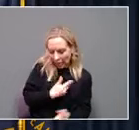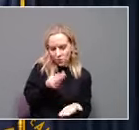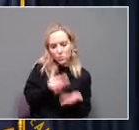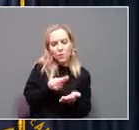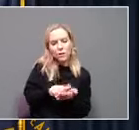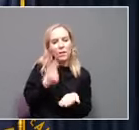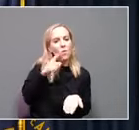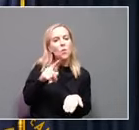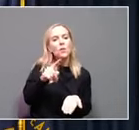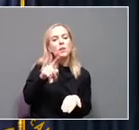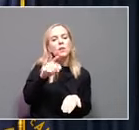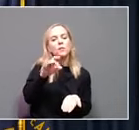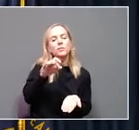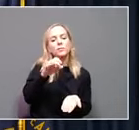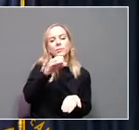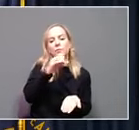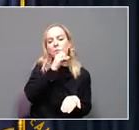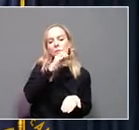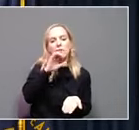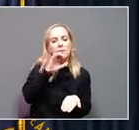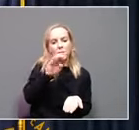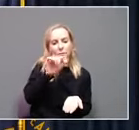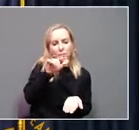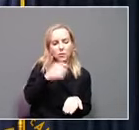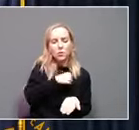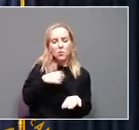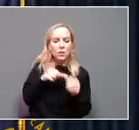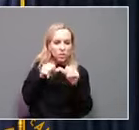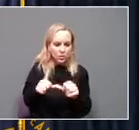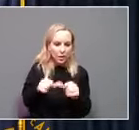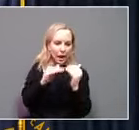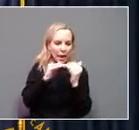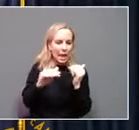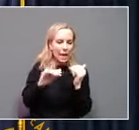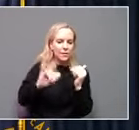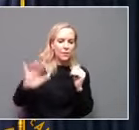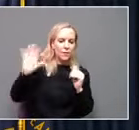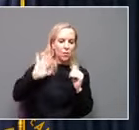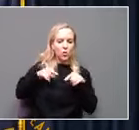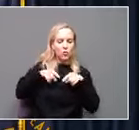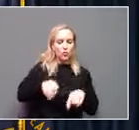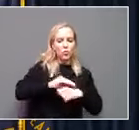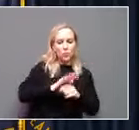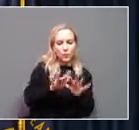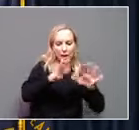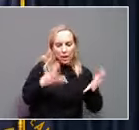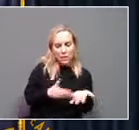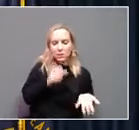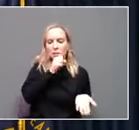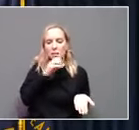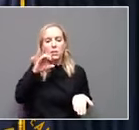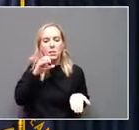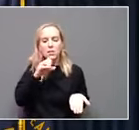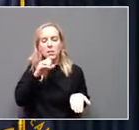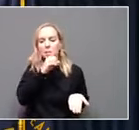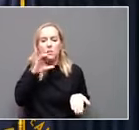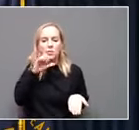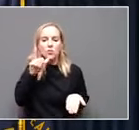meals to ensure that we continue at the level we were in the pandemic and that our seniors do not go